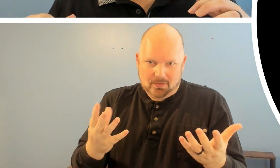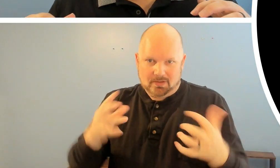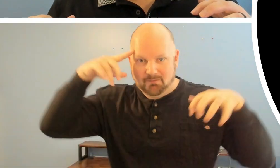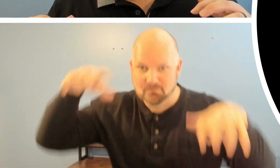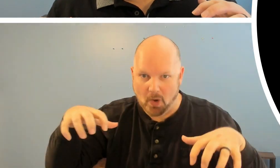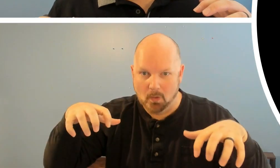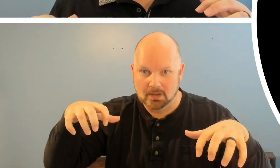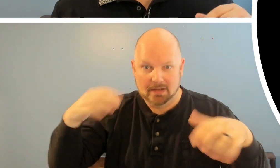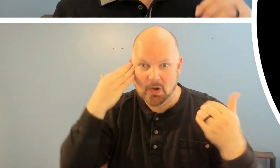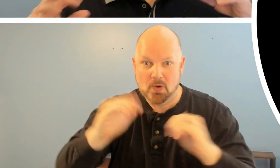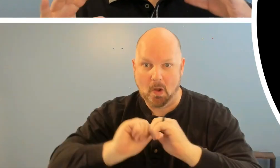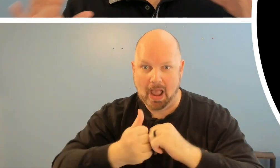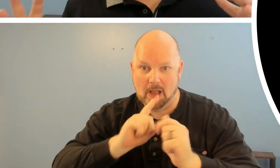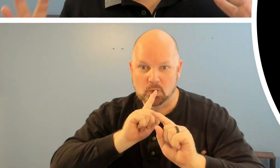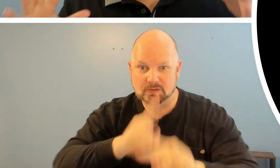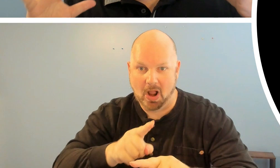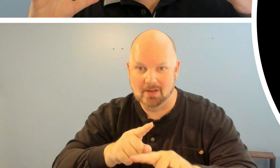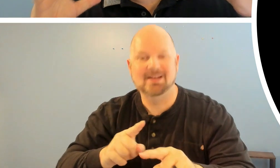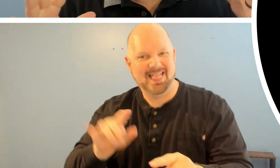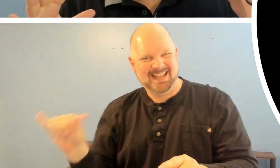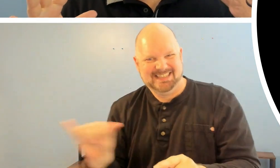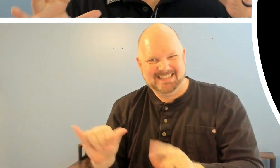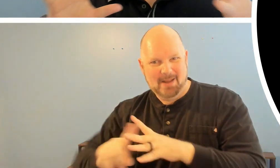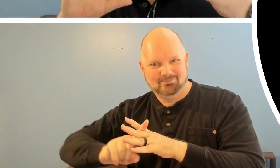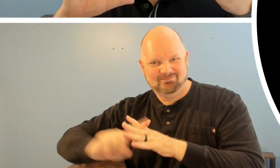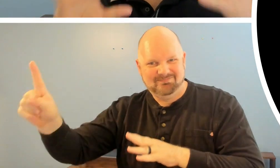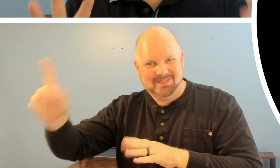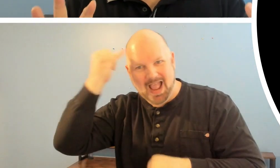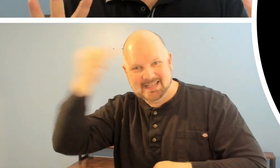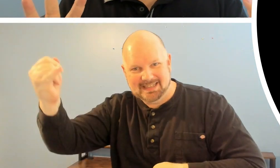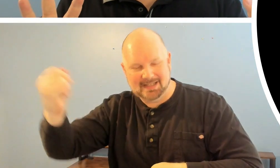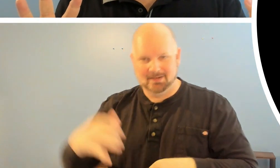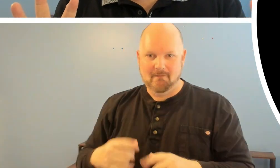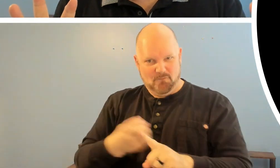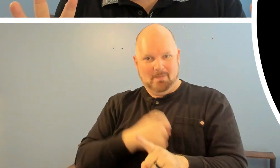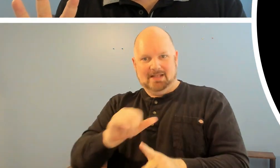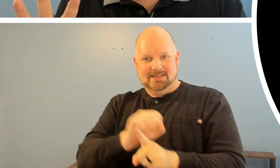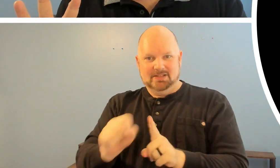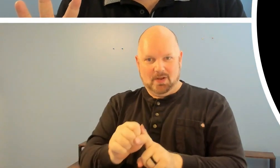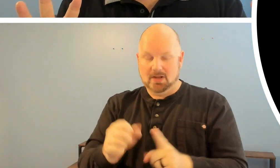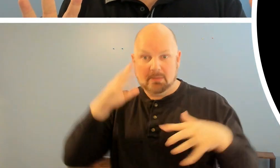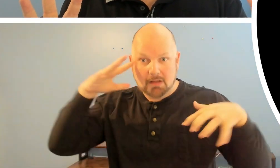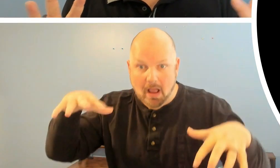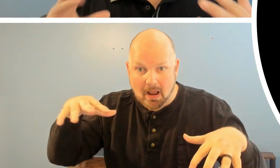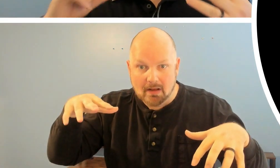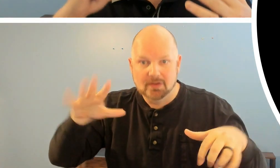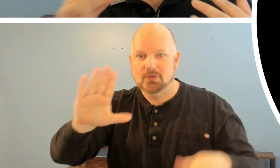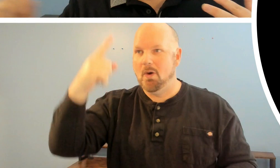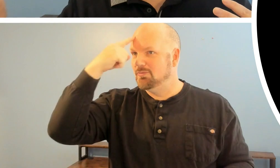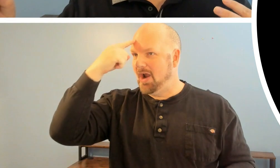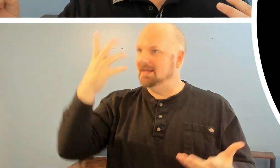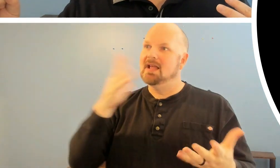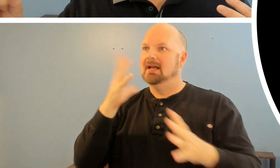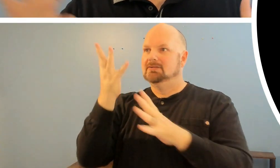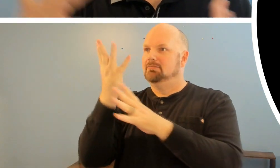has just frozen in time, right? It's just stopped. I can't even think straight. I've just paralyzed mentally from that scenario because